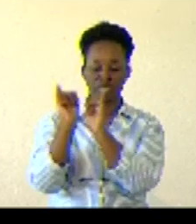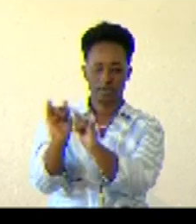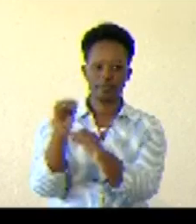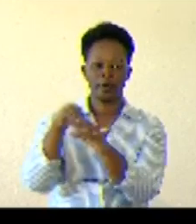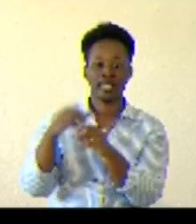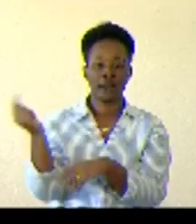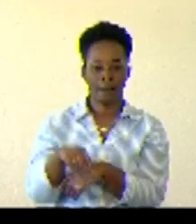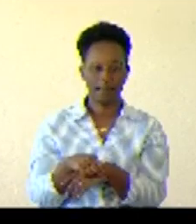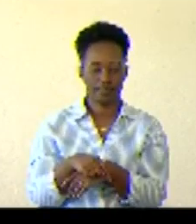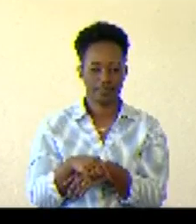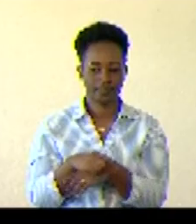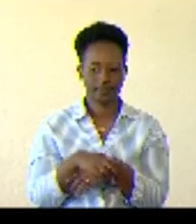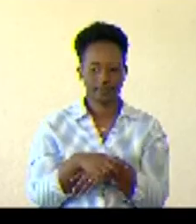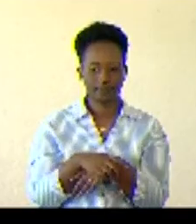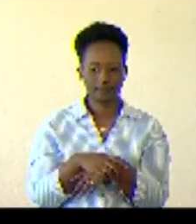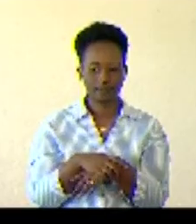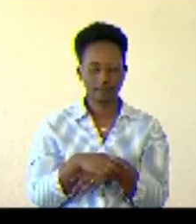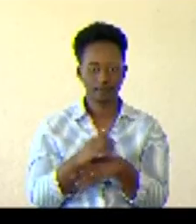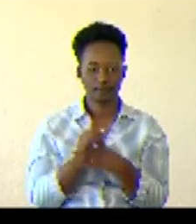So ratio of her monthly savings